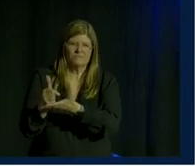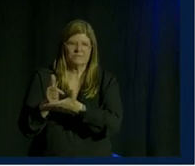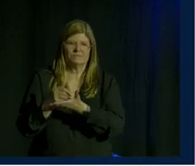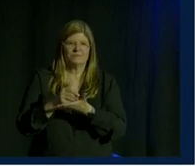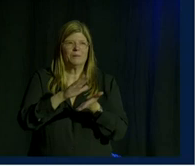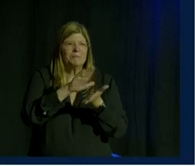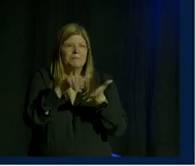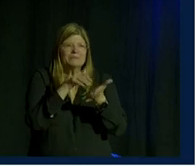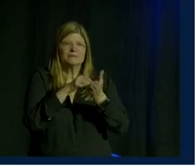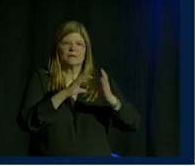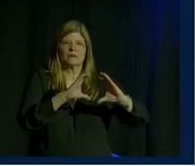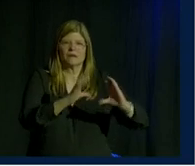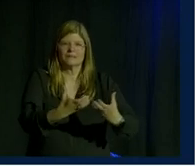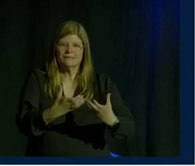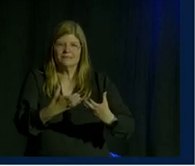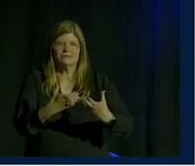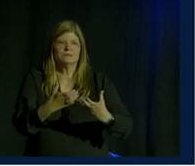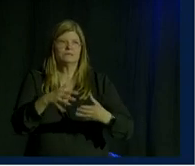housing across the district.